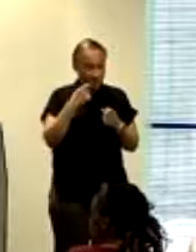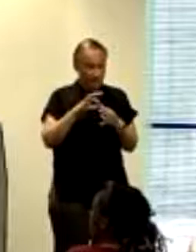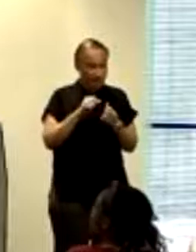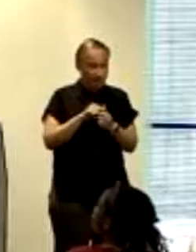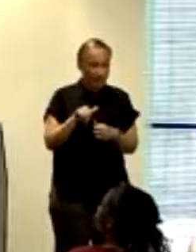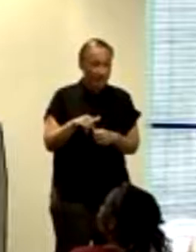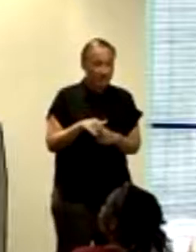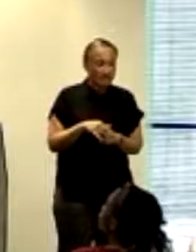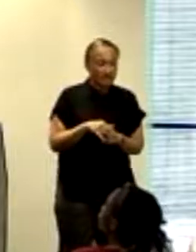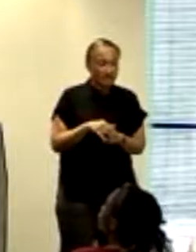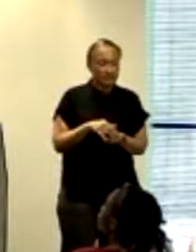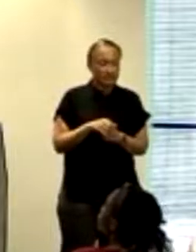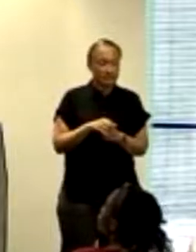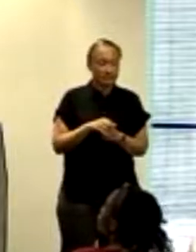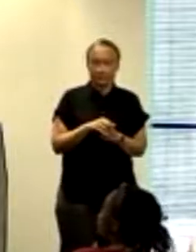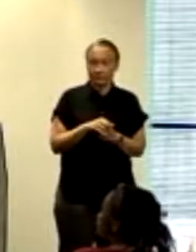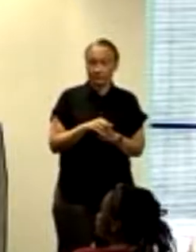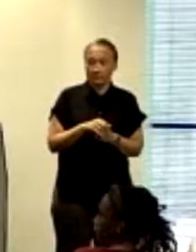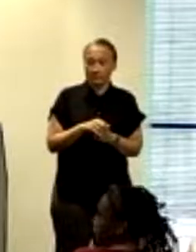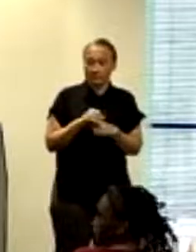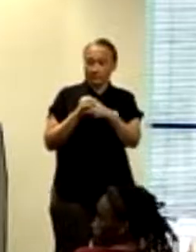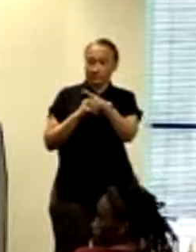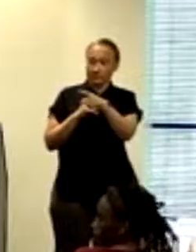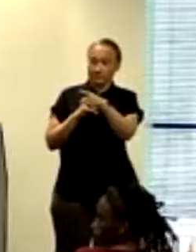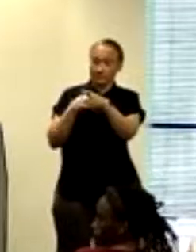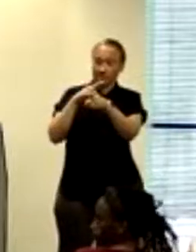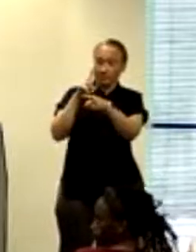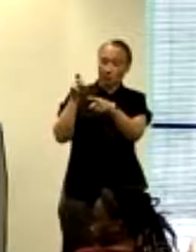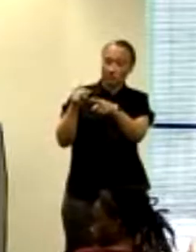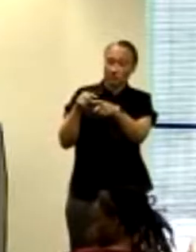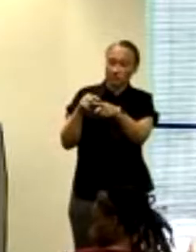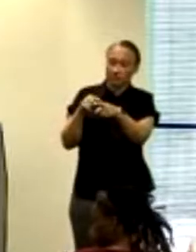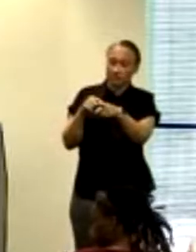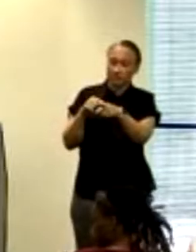regarding this? I just have a question.